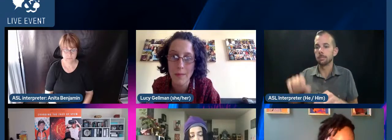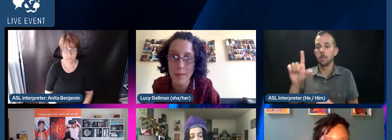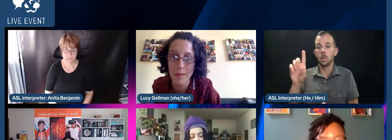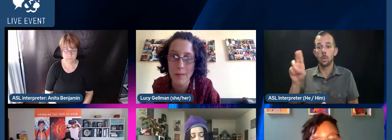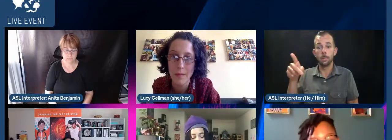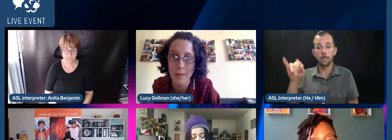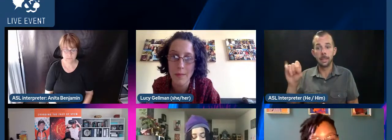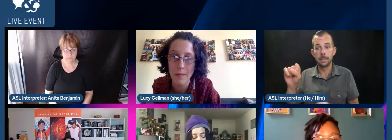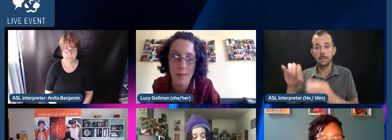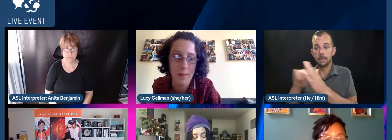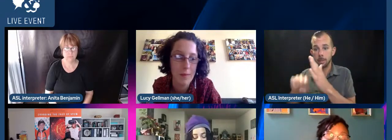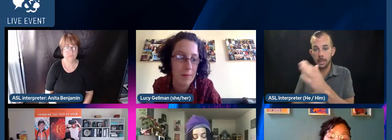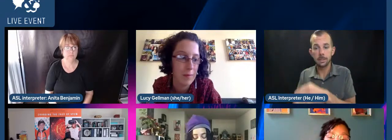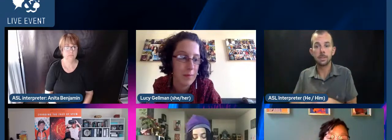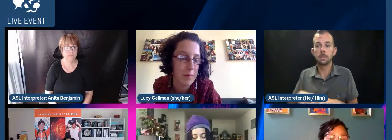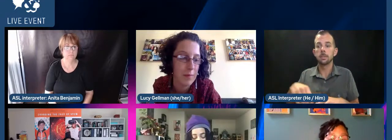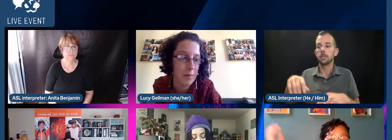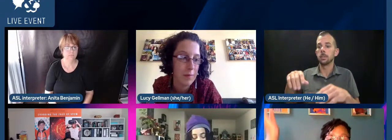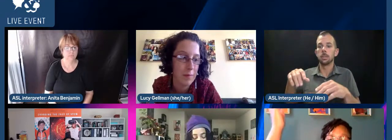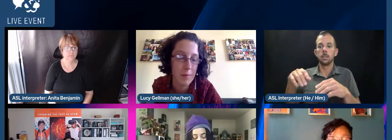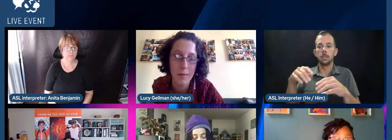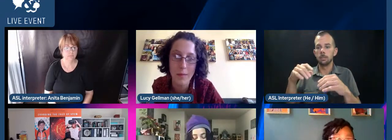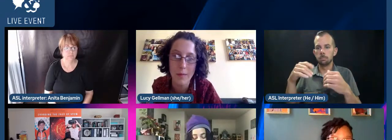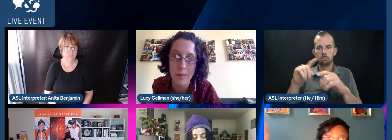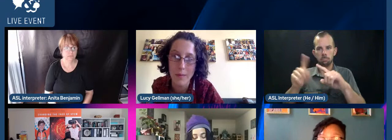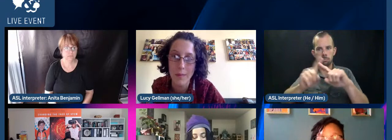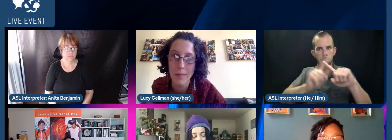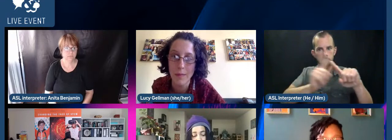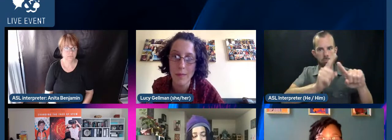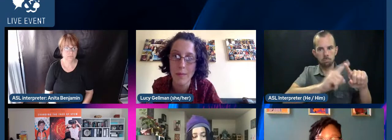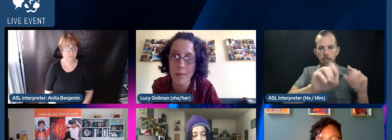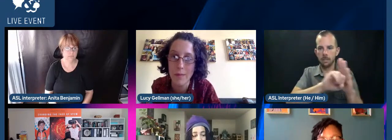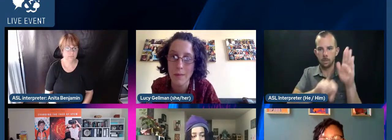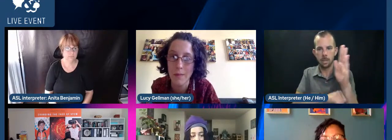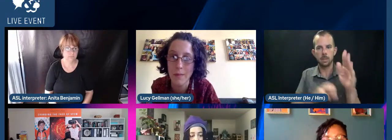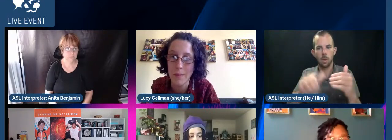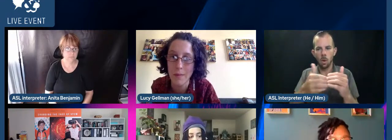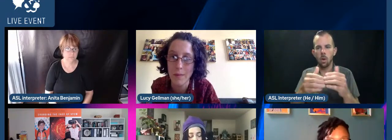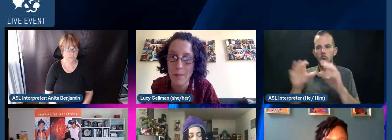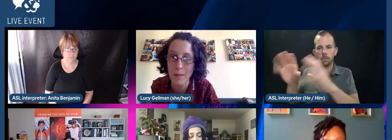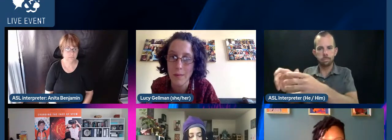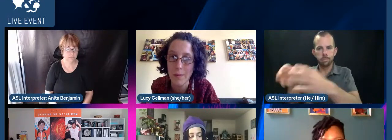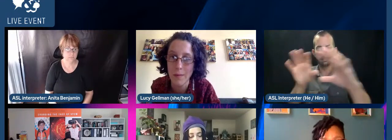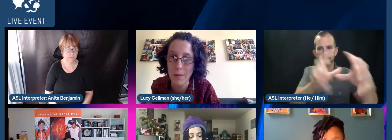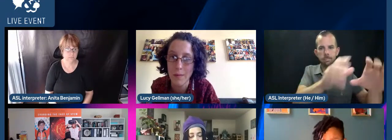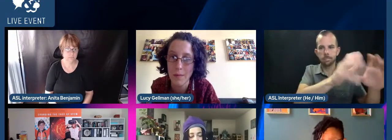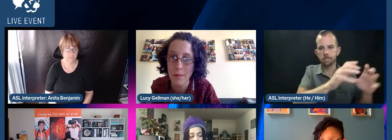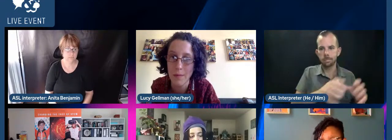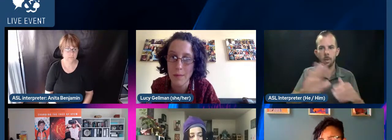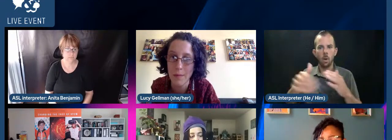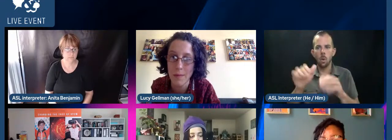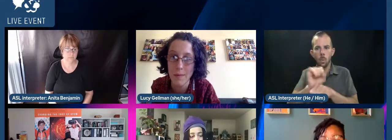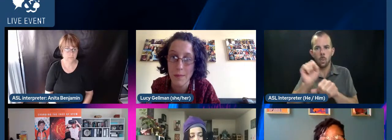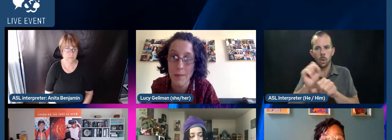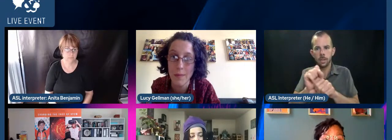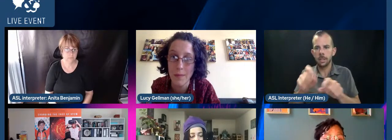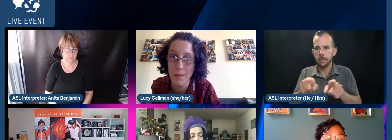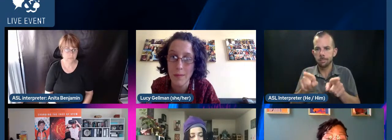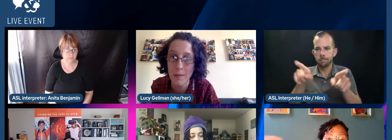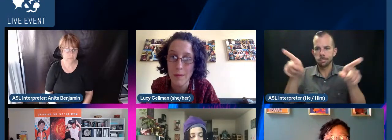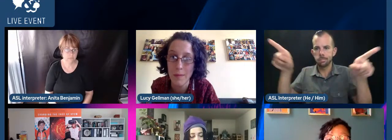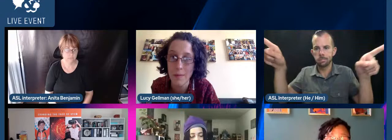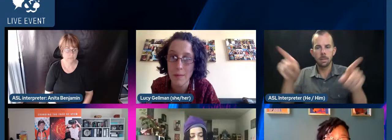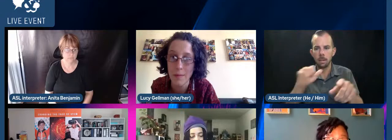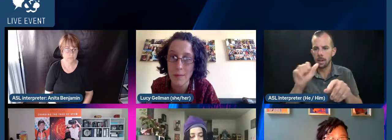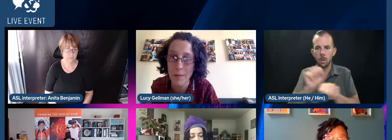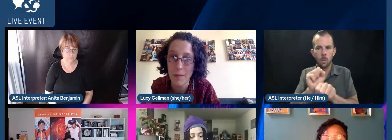Foundation of America, you got this one and that one, all of these, you know, ASOs, all of these organizations atomized, not working together. And so